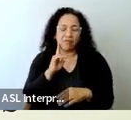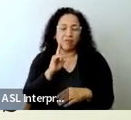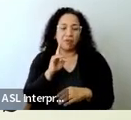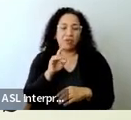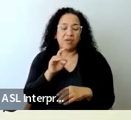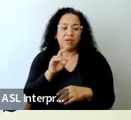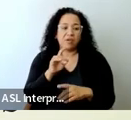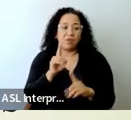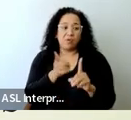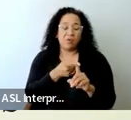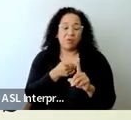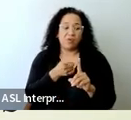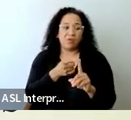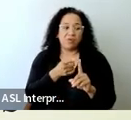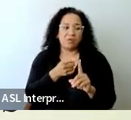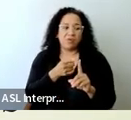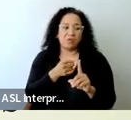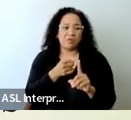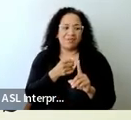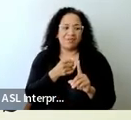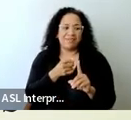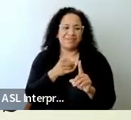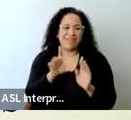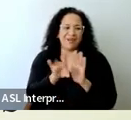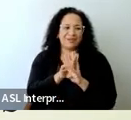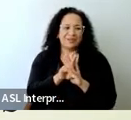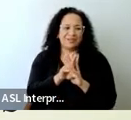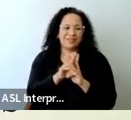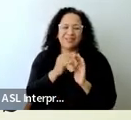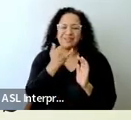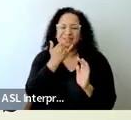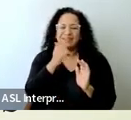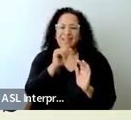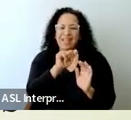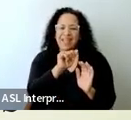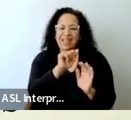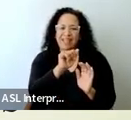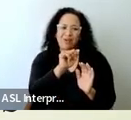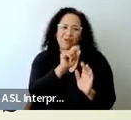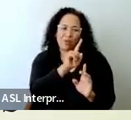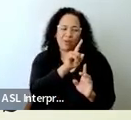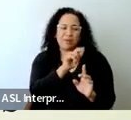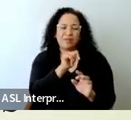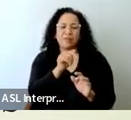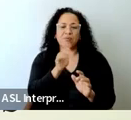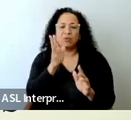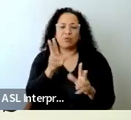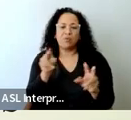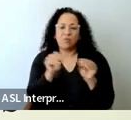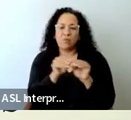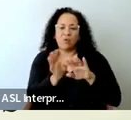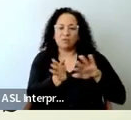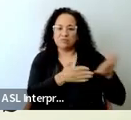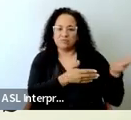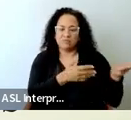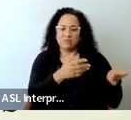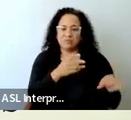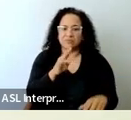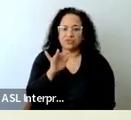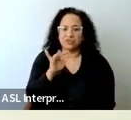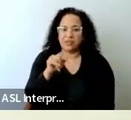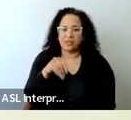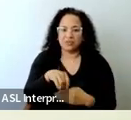option one will, or option A will no longer exist. Okay, so next slide.